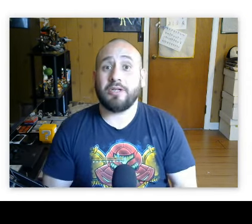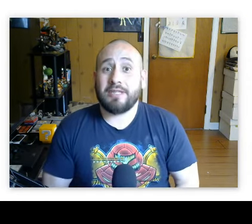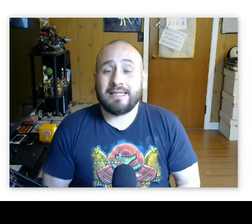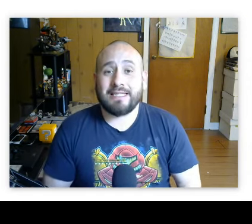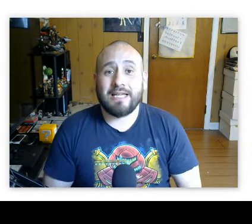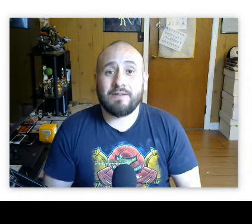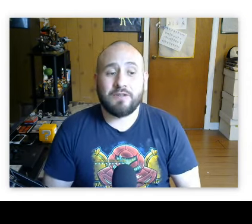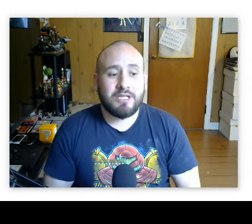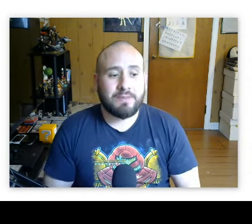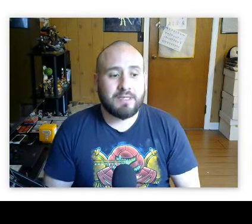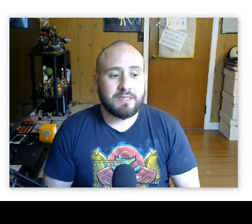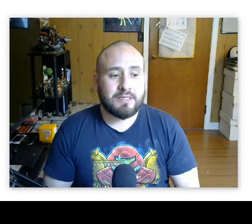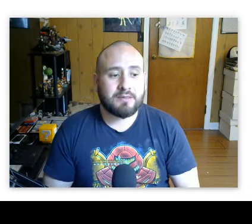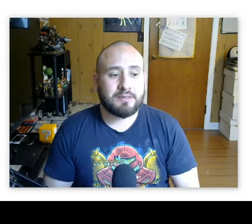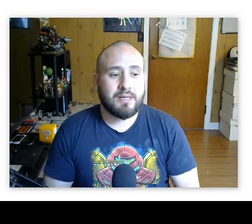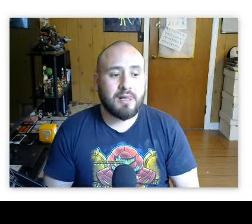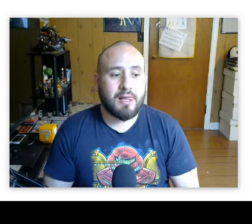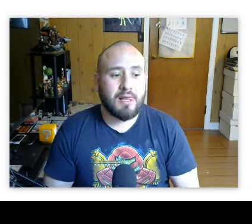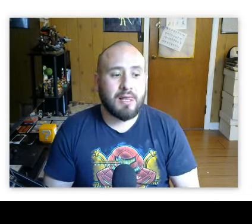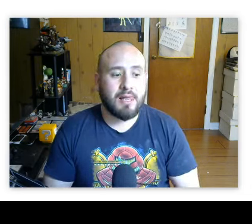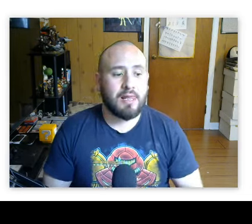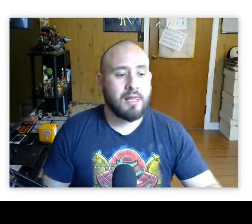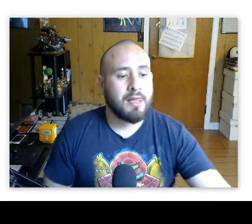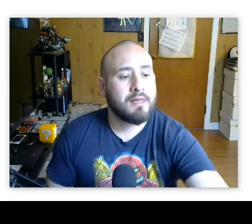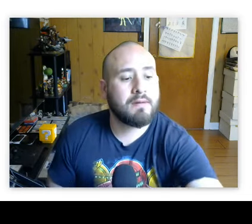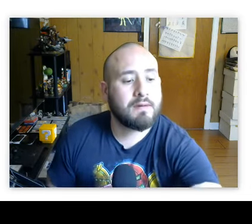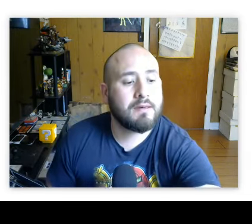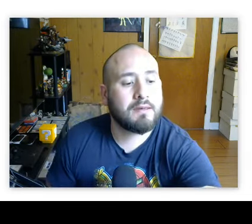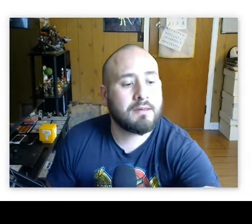What do you think the sign for chip is?